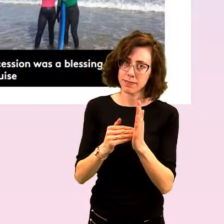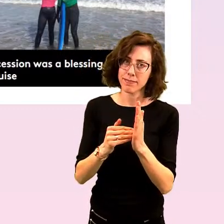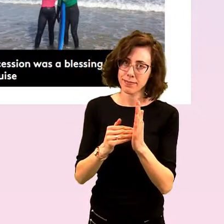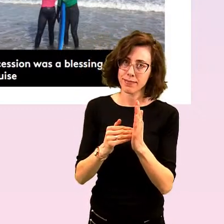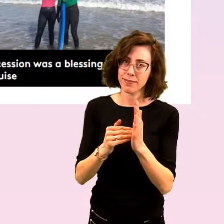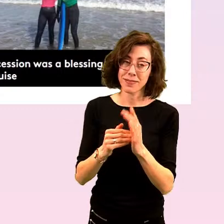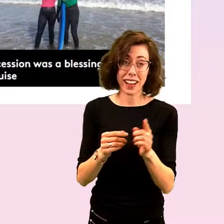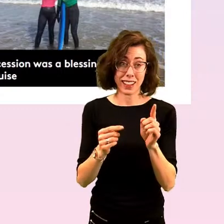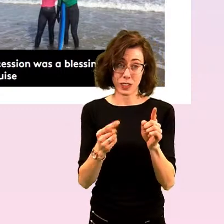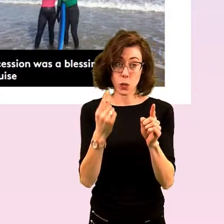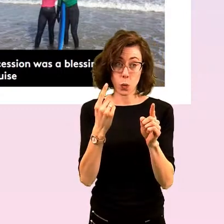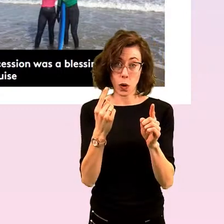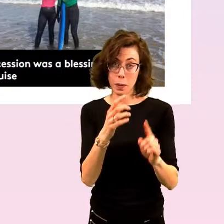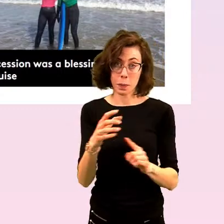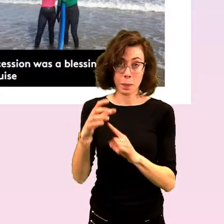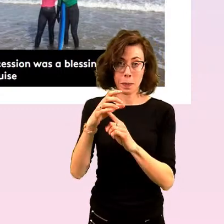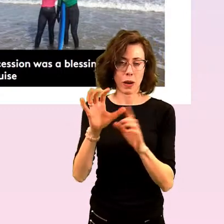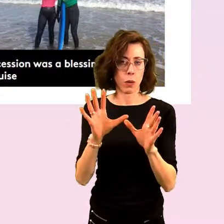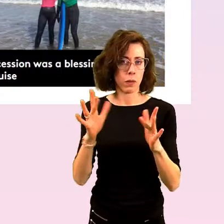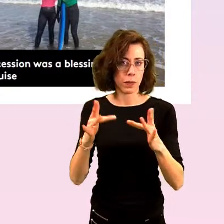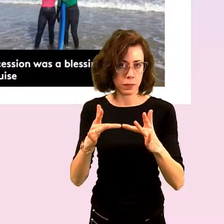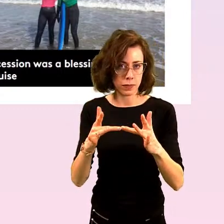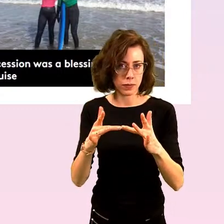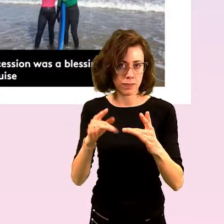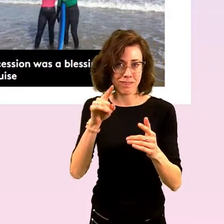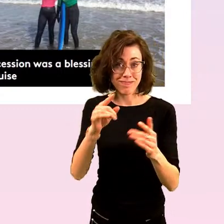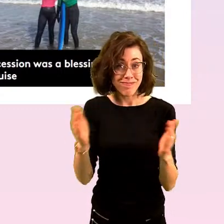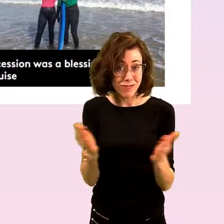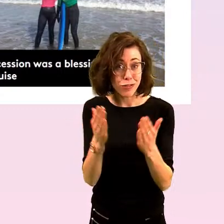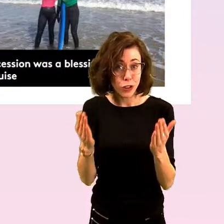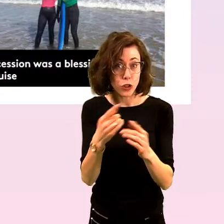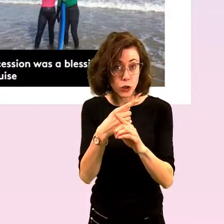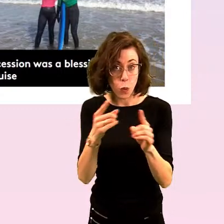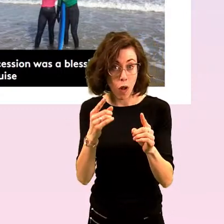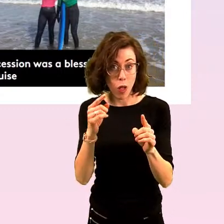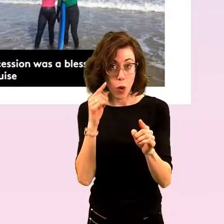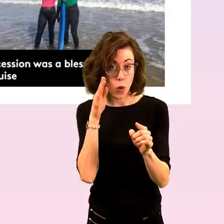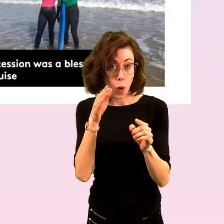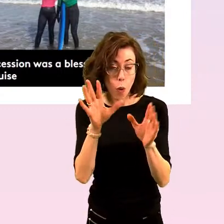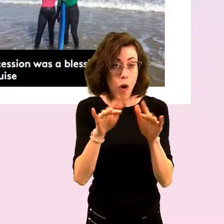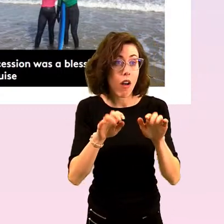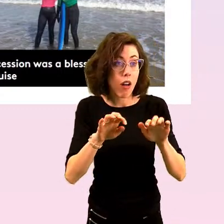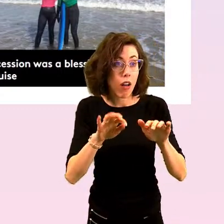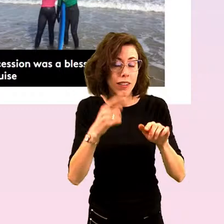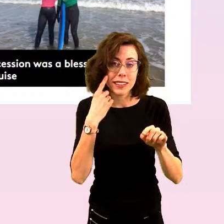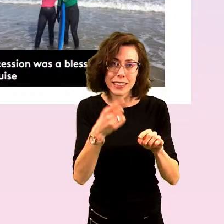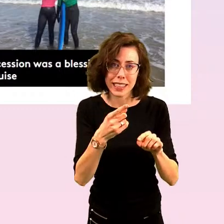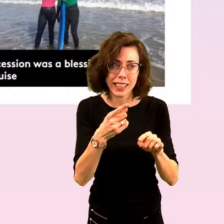main websites, and I would encourage everyone to have a look at this. It is simply called